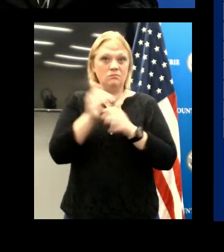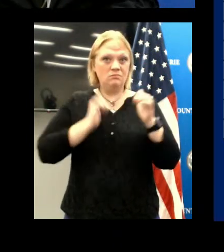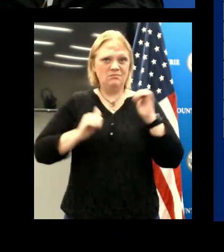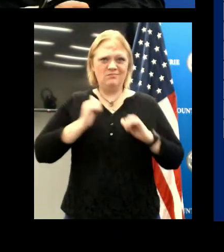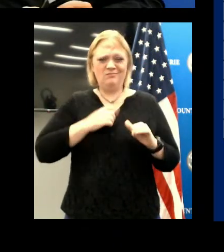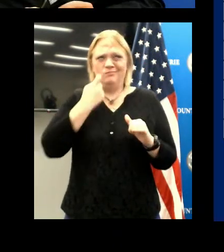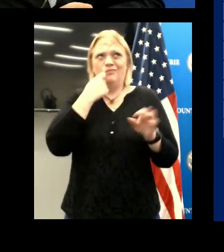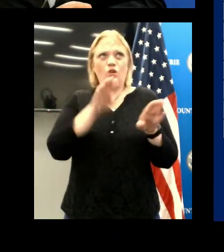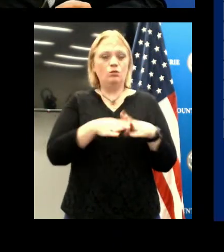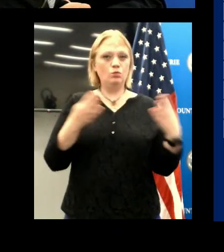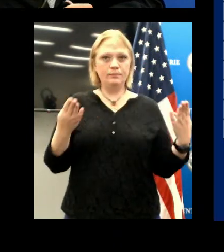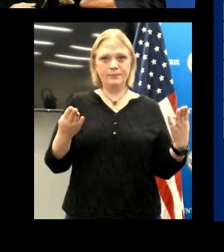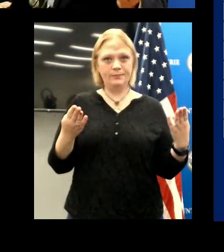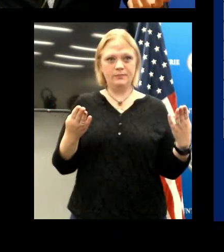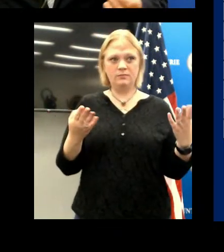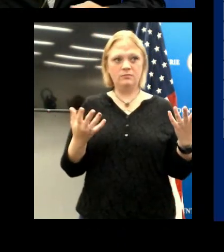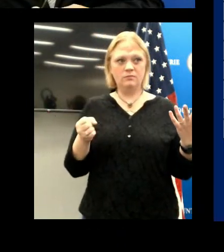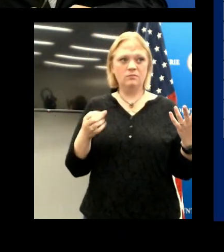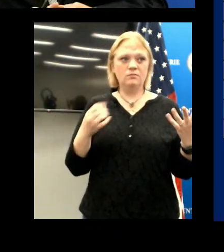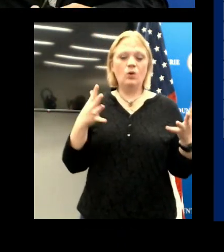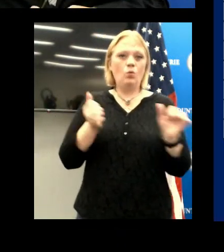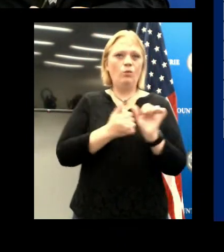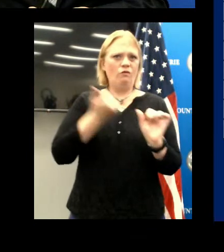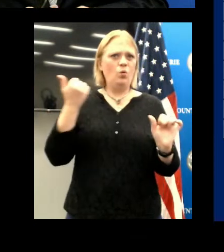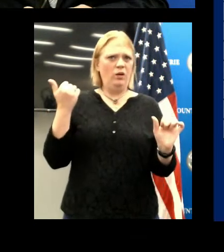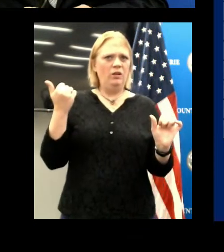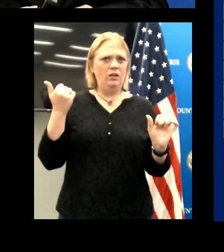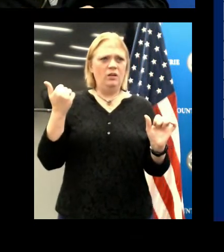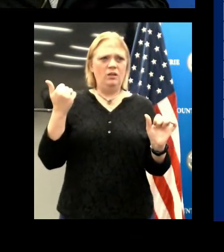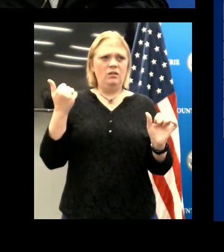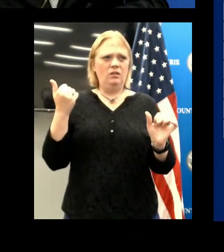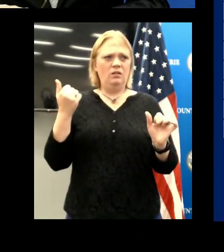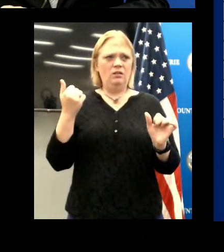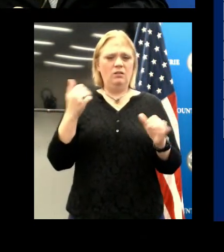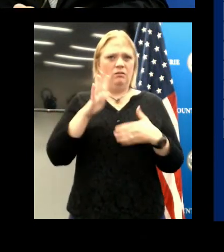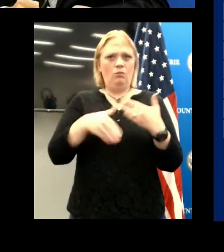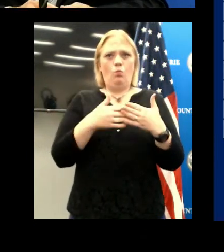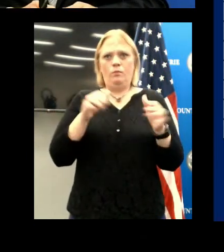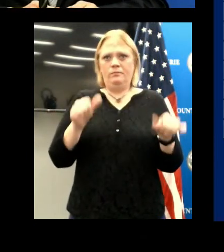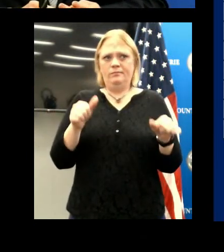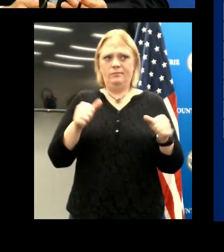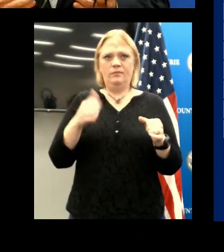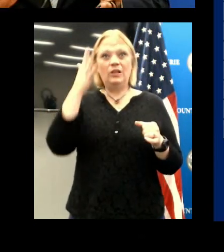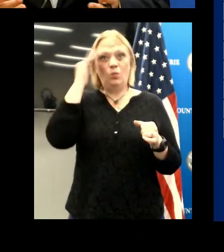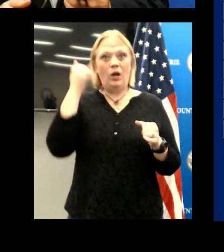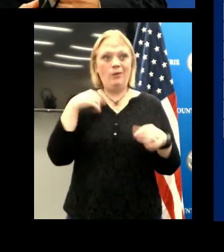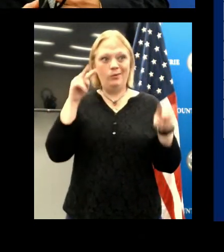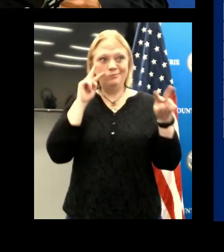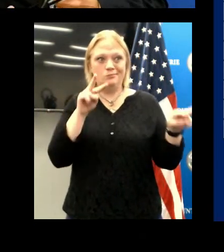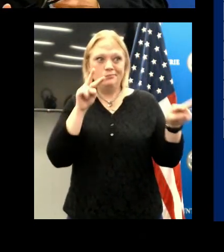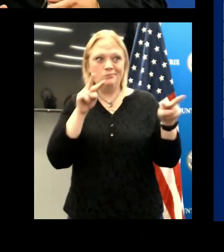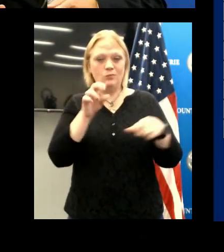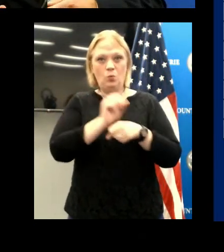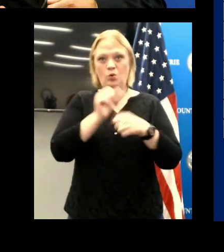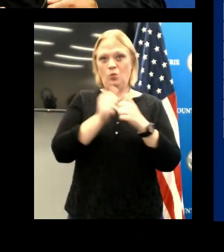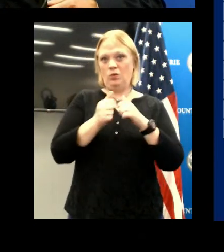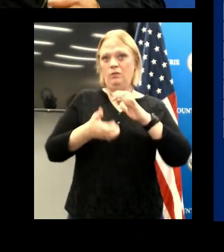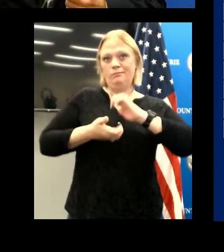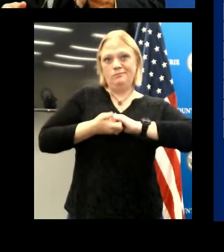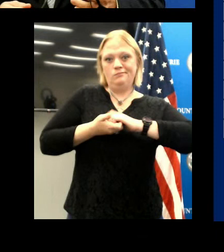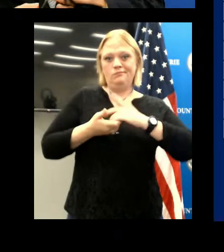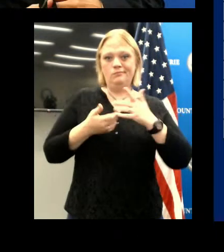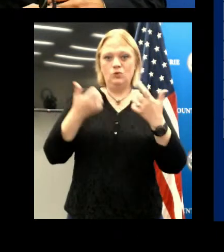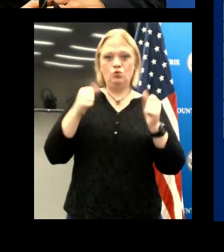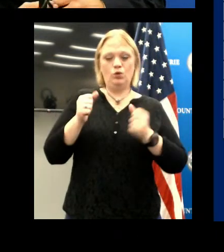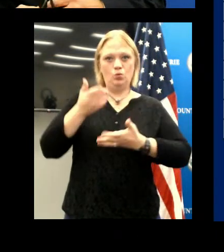course, which just opened up. So we want to avoid that in all possibility, and that's why we're monitoring this and working with our partners to try to